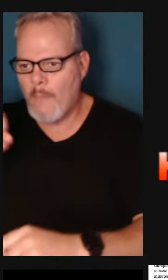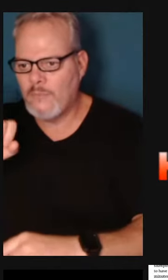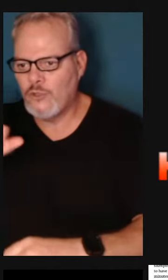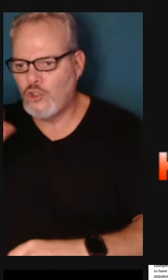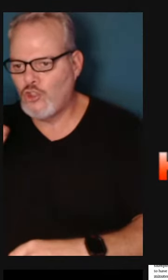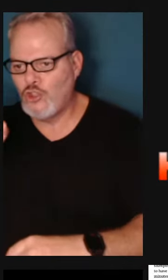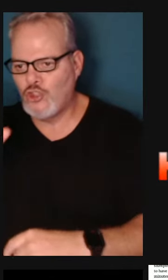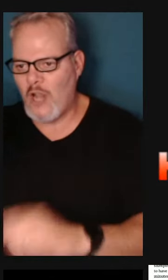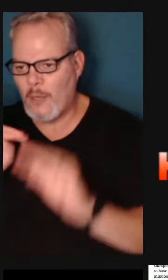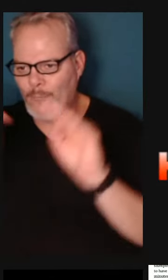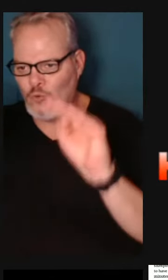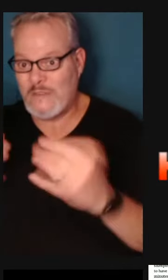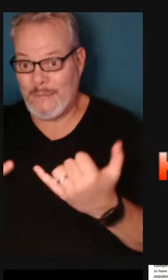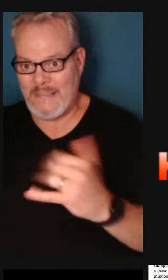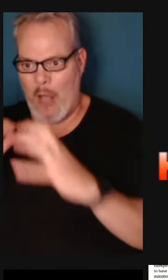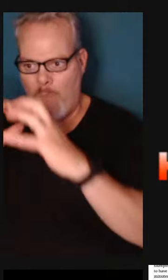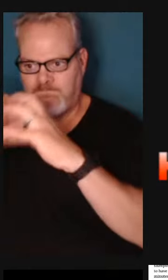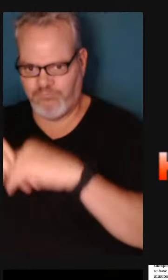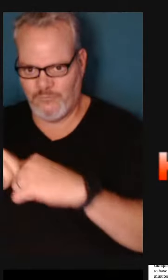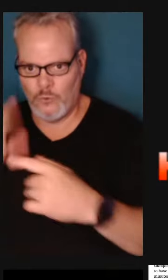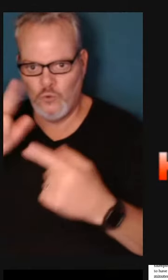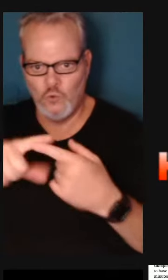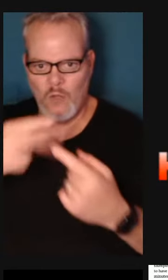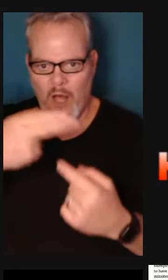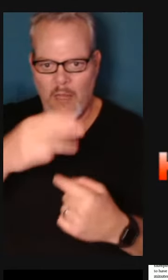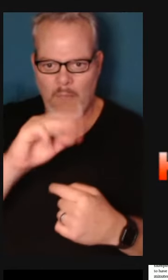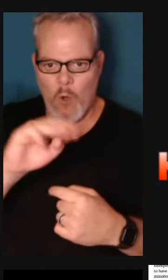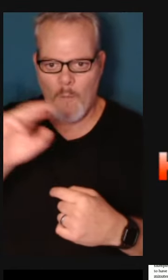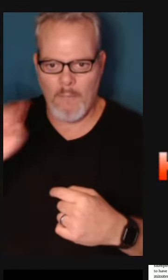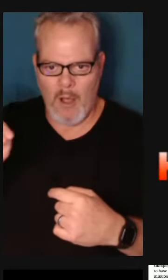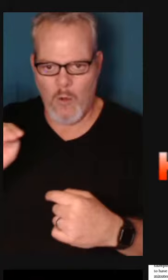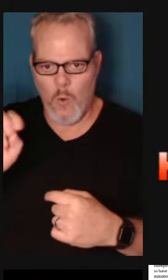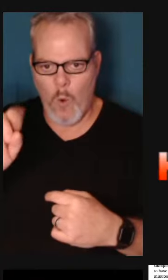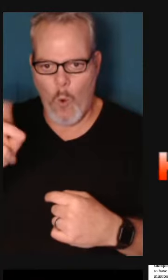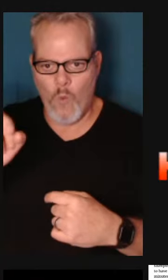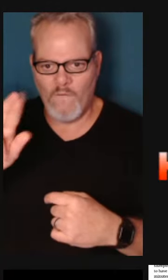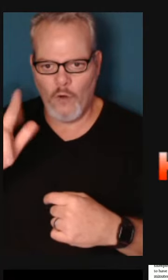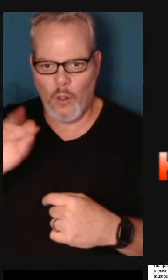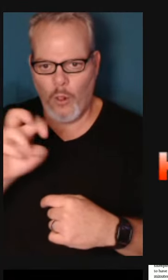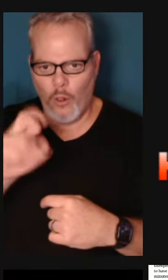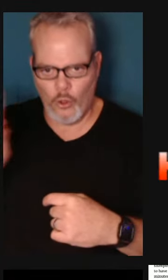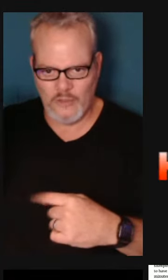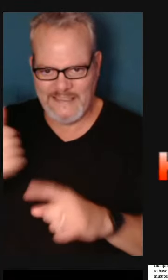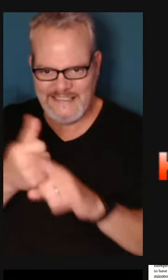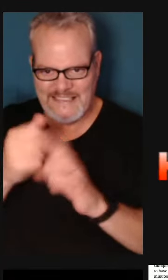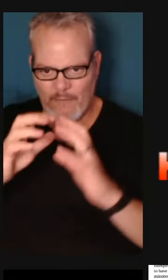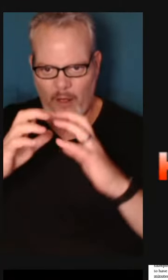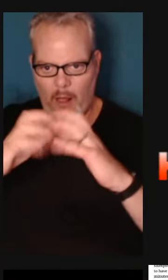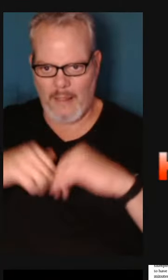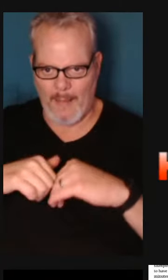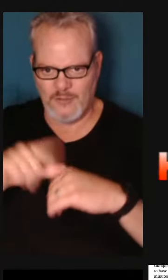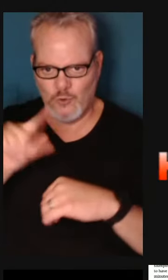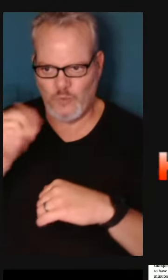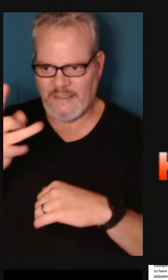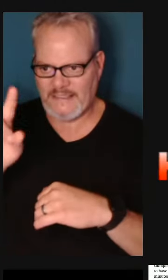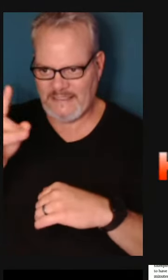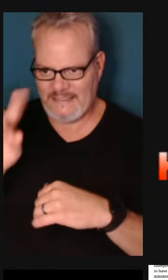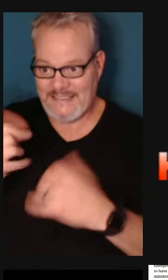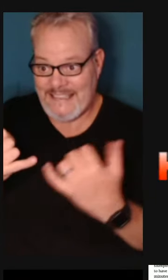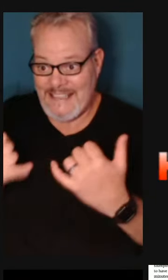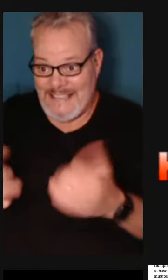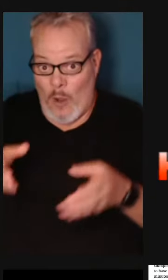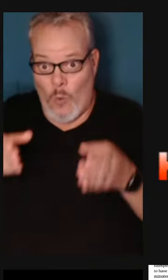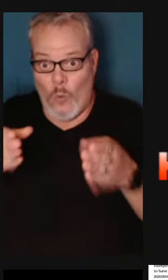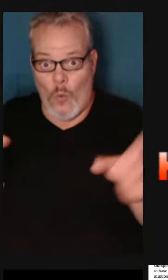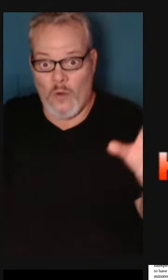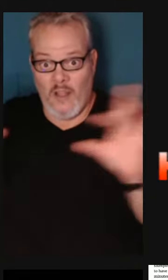gone, to the Halemaumau Overlook, which collapsed in the crater in 2018. And now in between them, the road that used to connect everything together